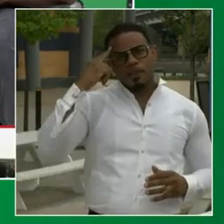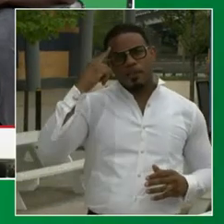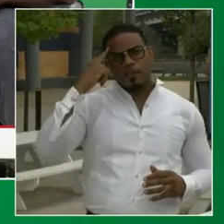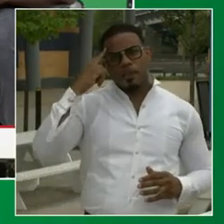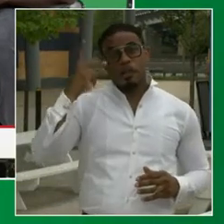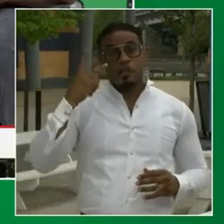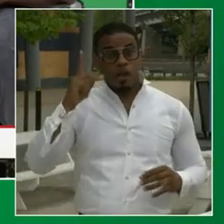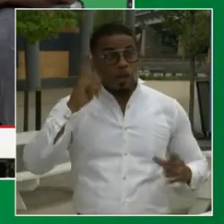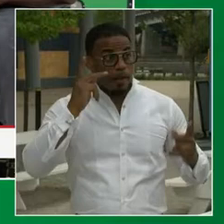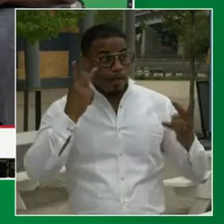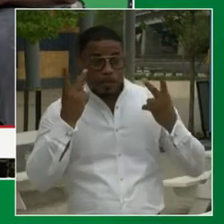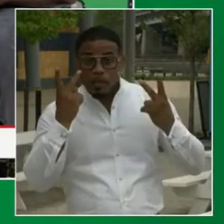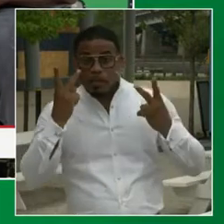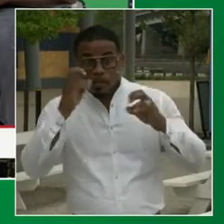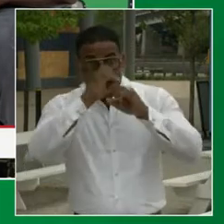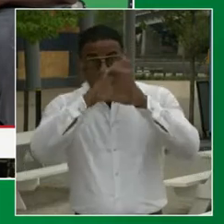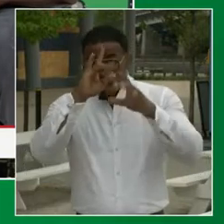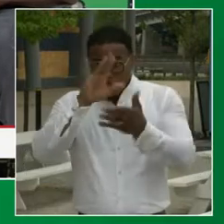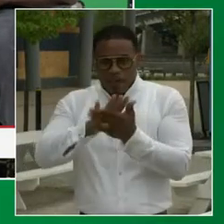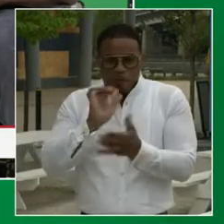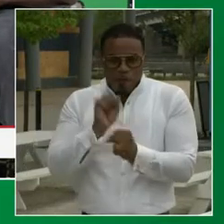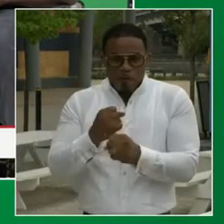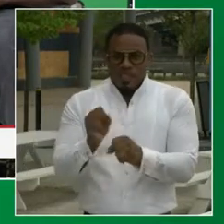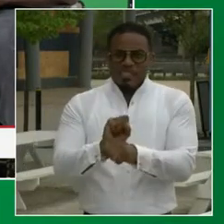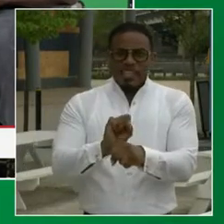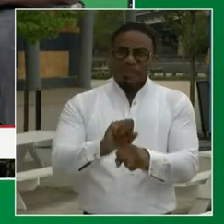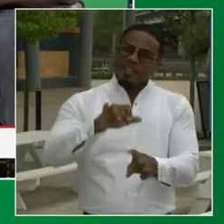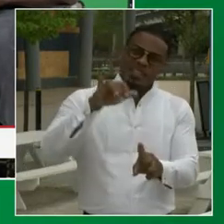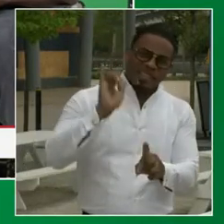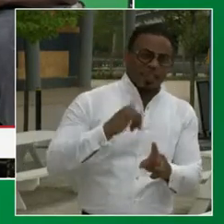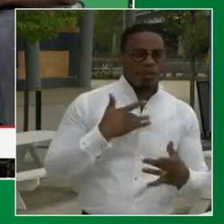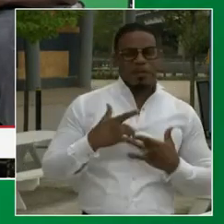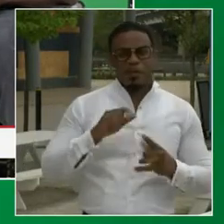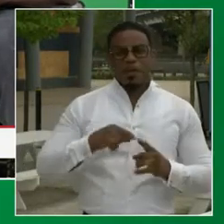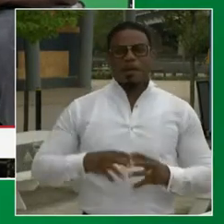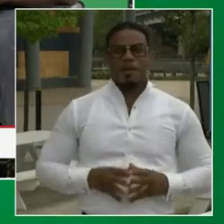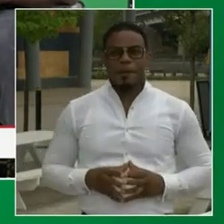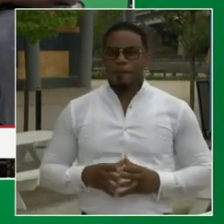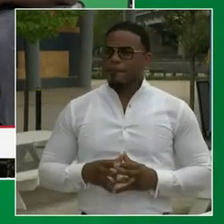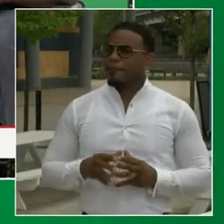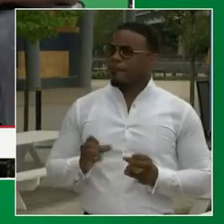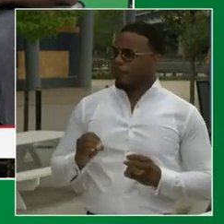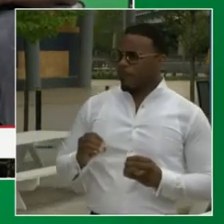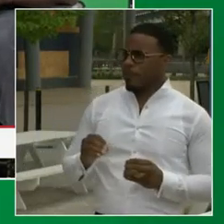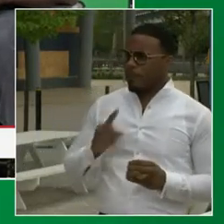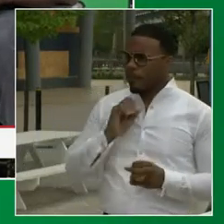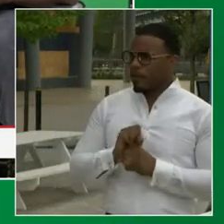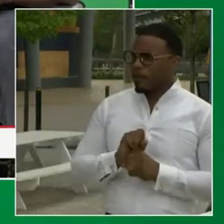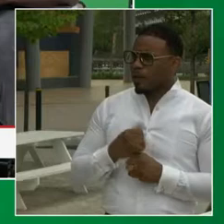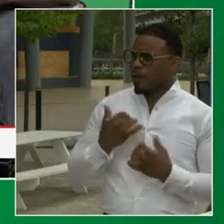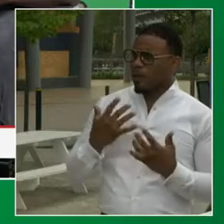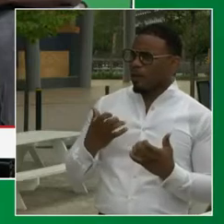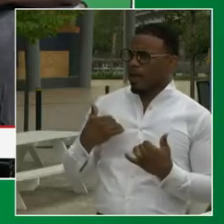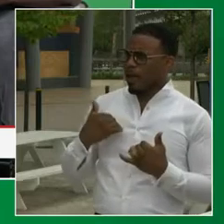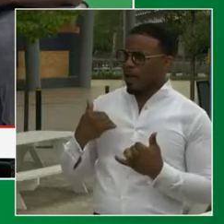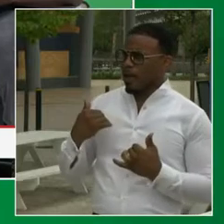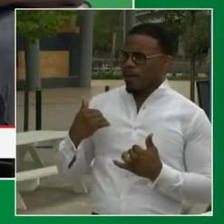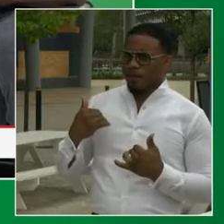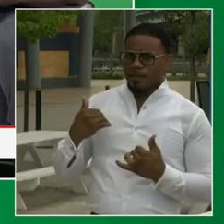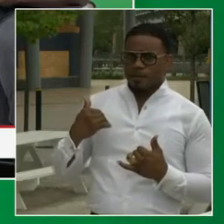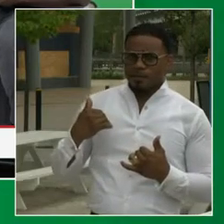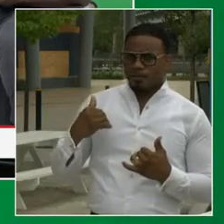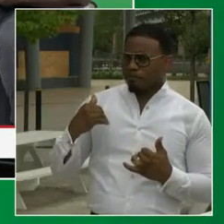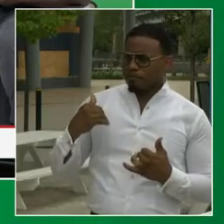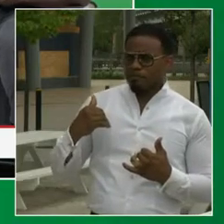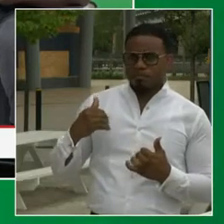government saw the vision, believed in it, because it's going to create jobs, and that's what I'm so excited about. So really, I want to have the deputy mayor jump in